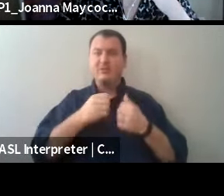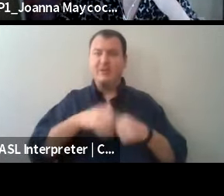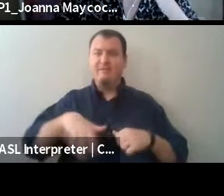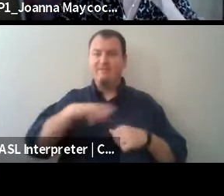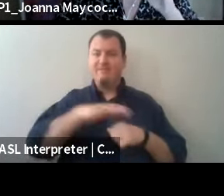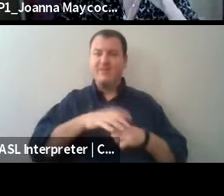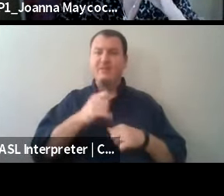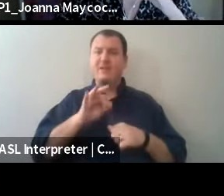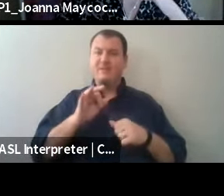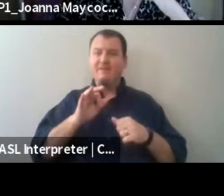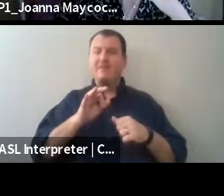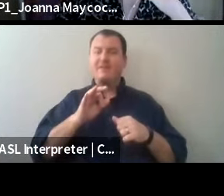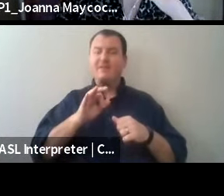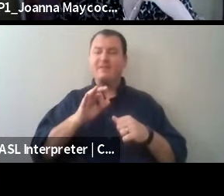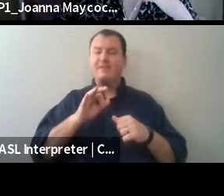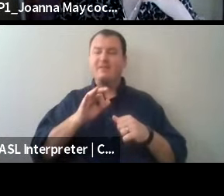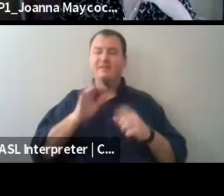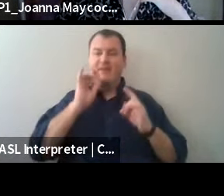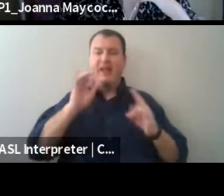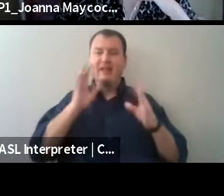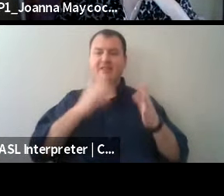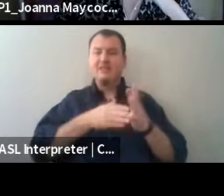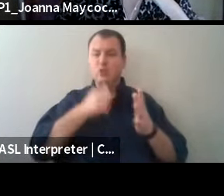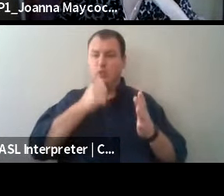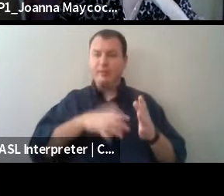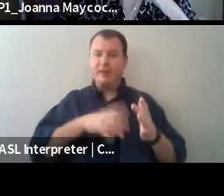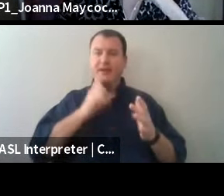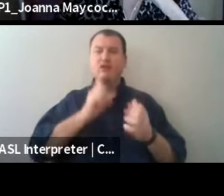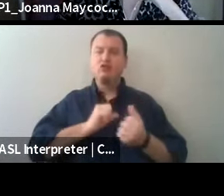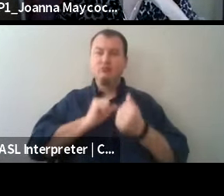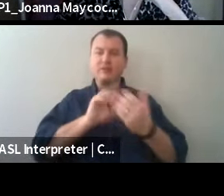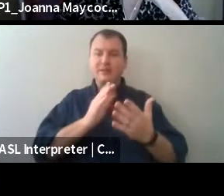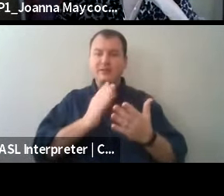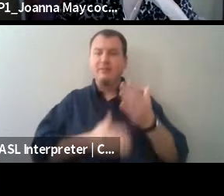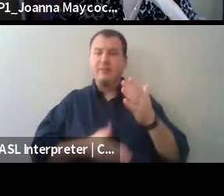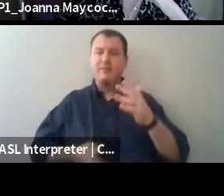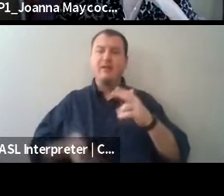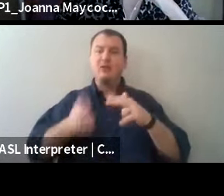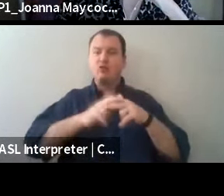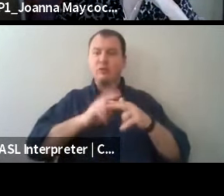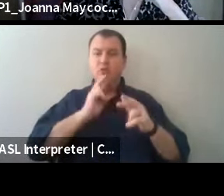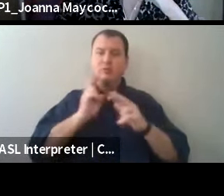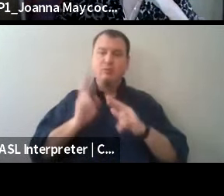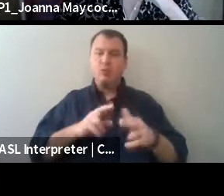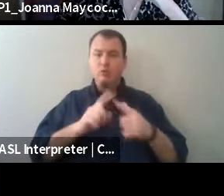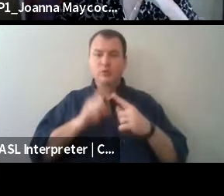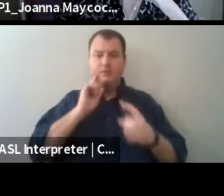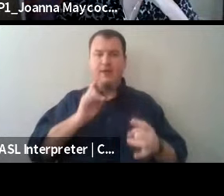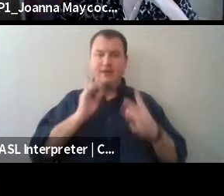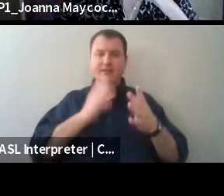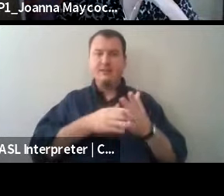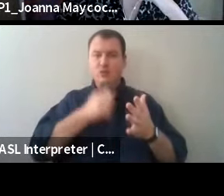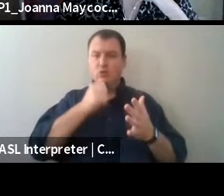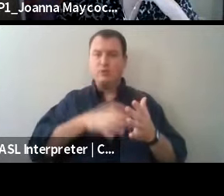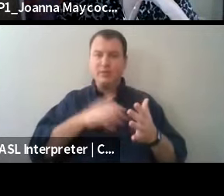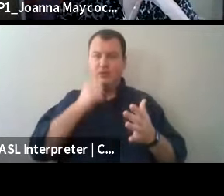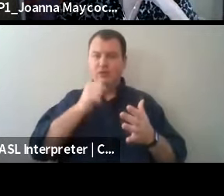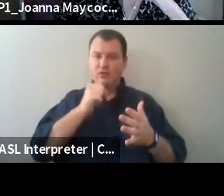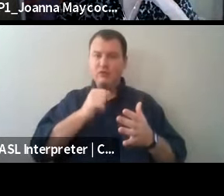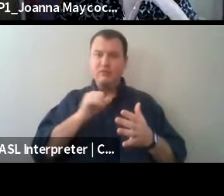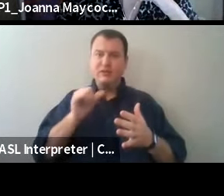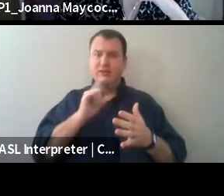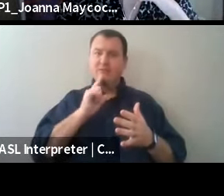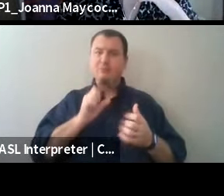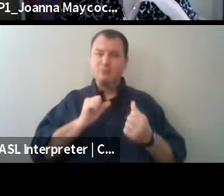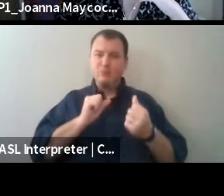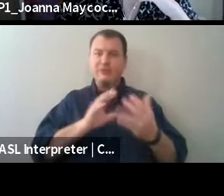tackling violence against women and in addressing some of the increased reports to violence against women and girls, as this